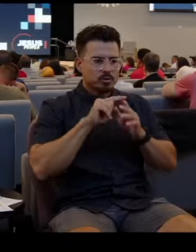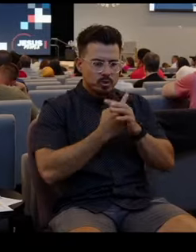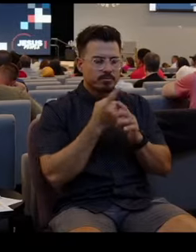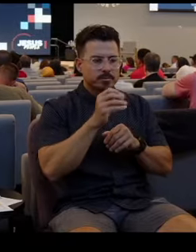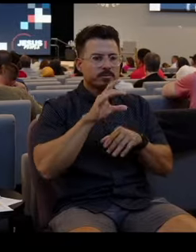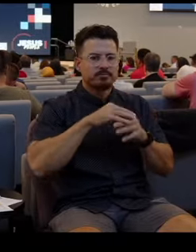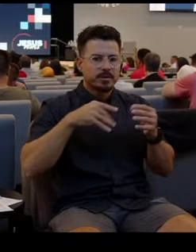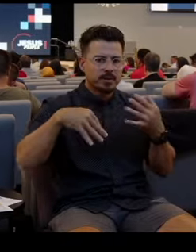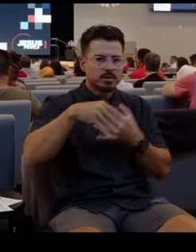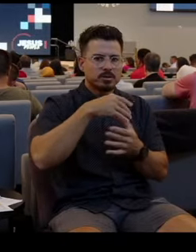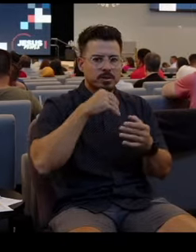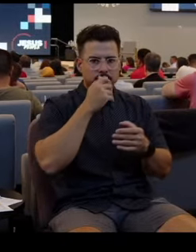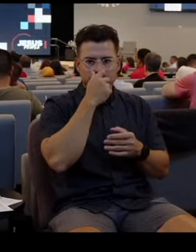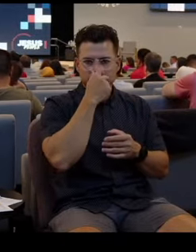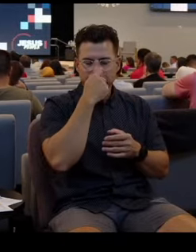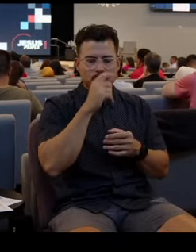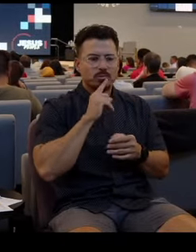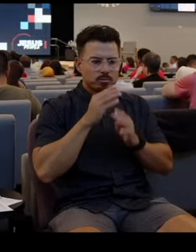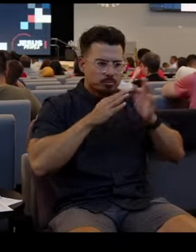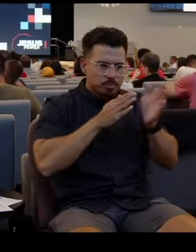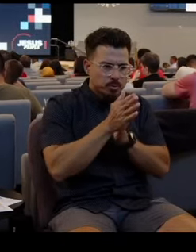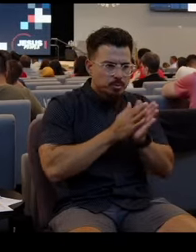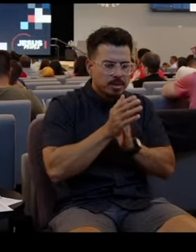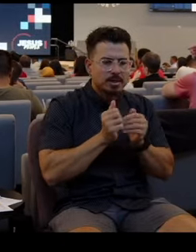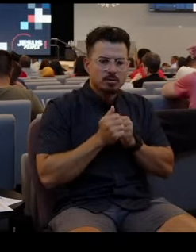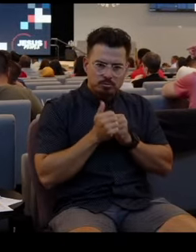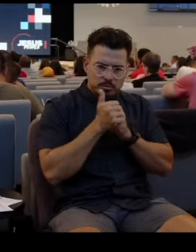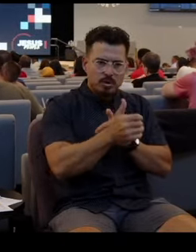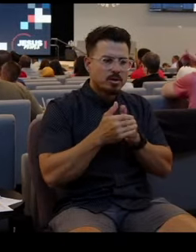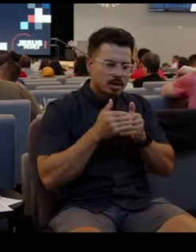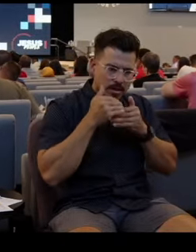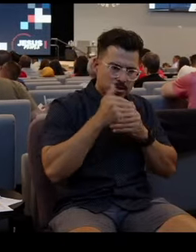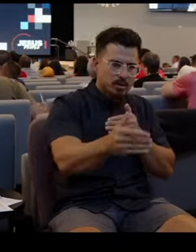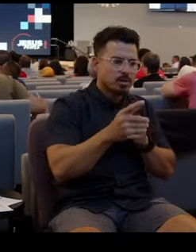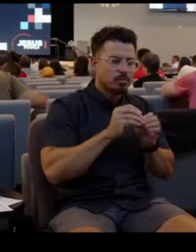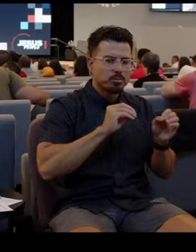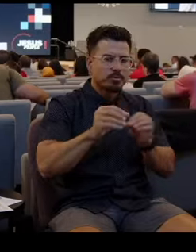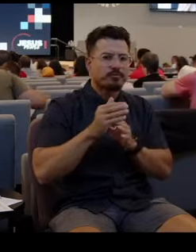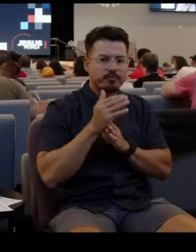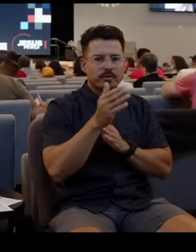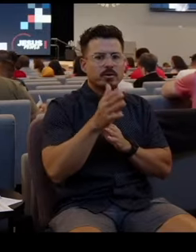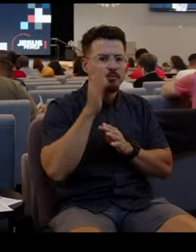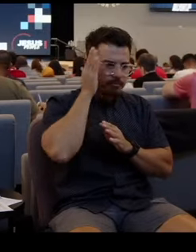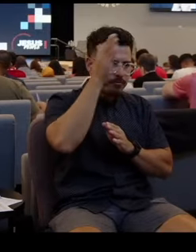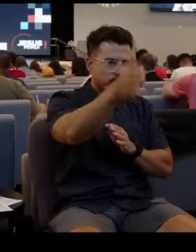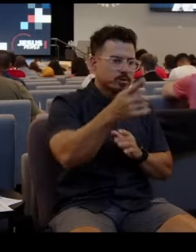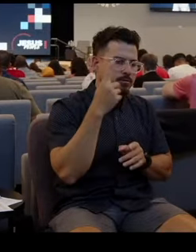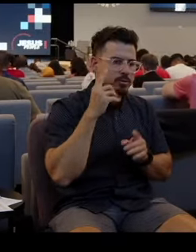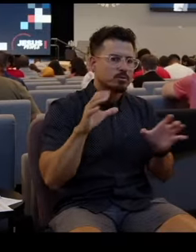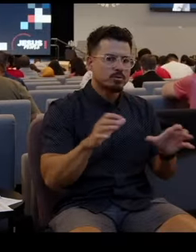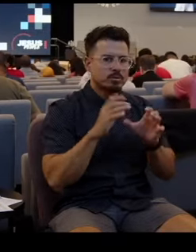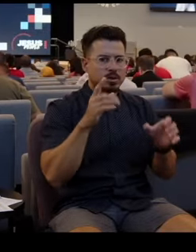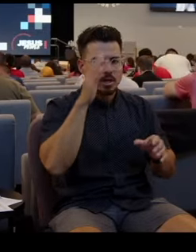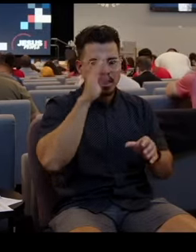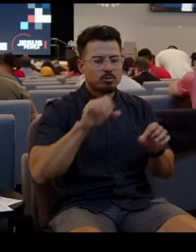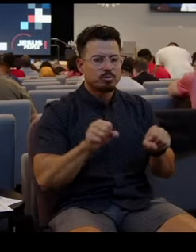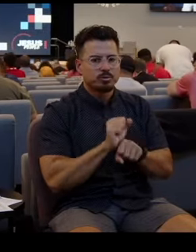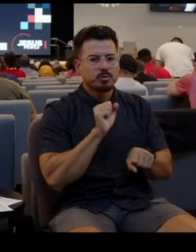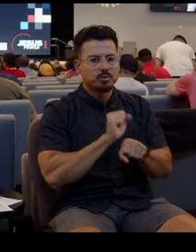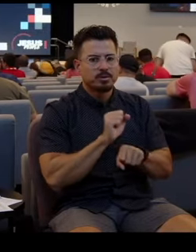great motivator for us to go forward and become what God has called us to be. I you to bow your heads today. We're going to pray. We're